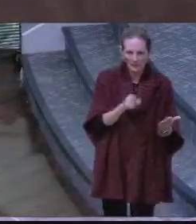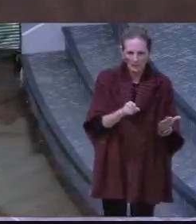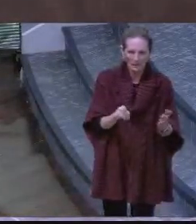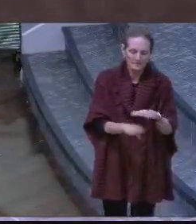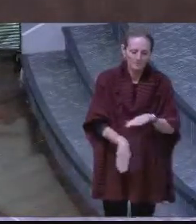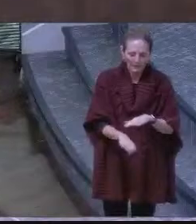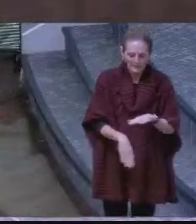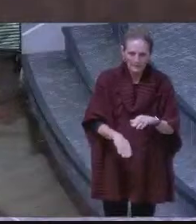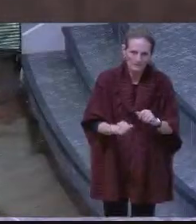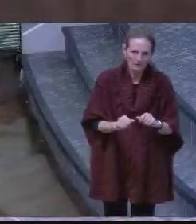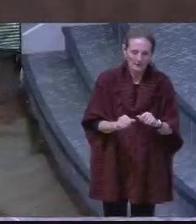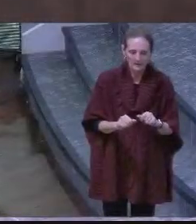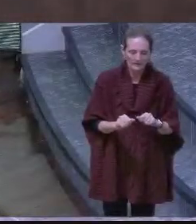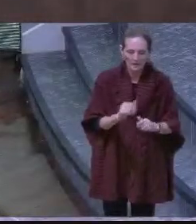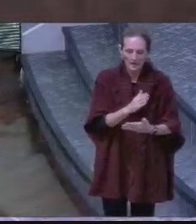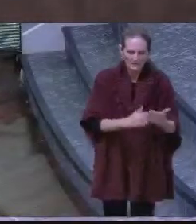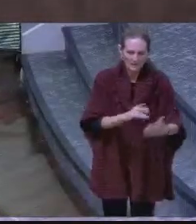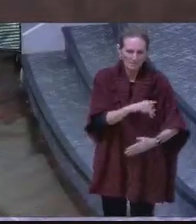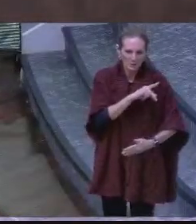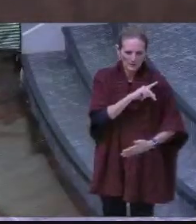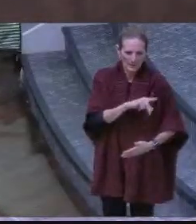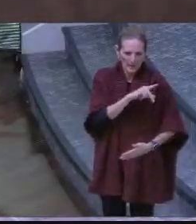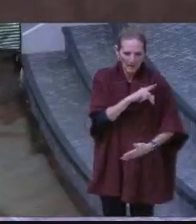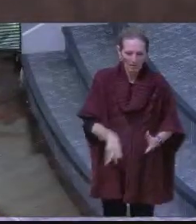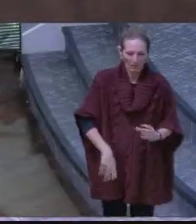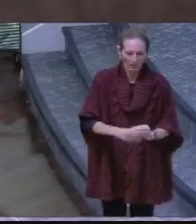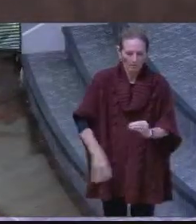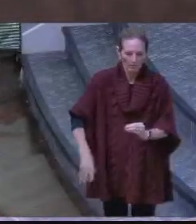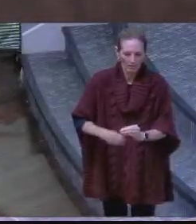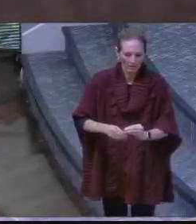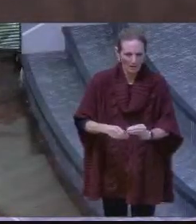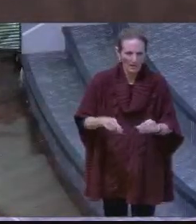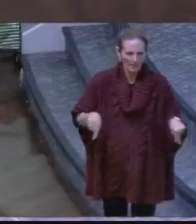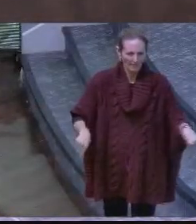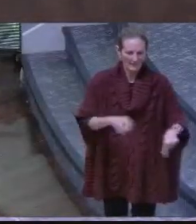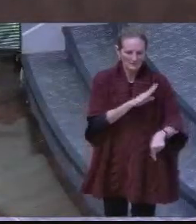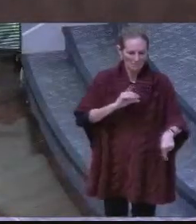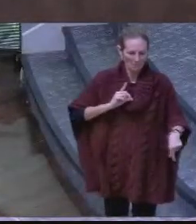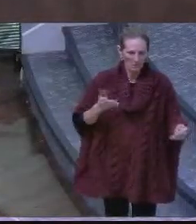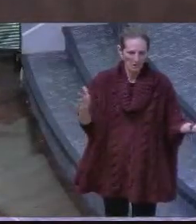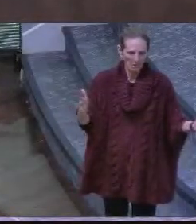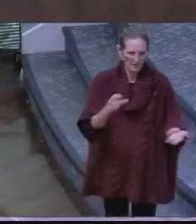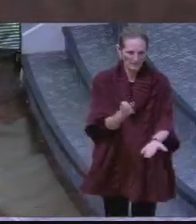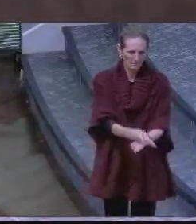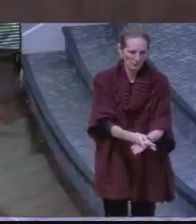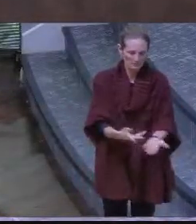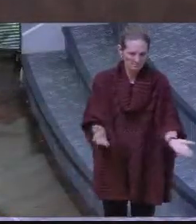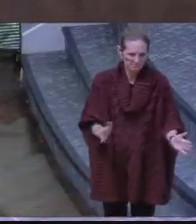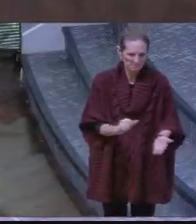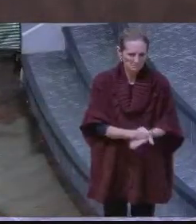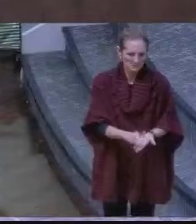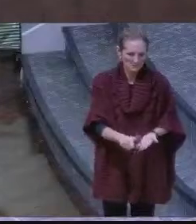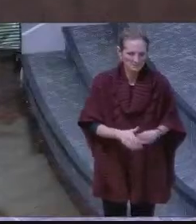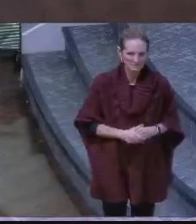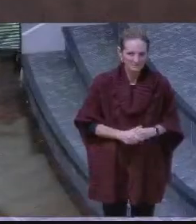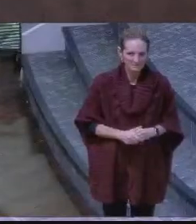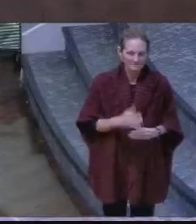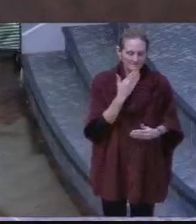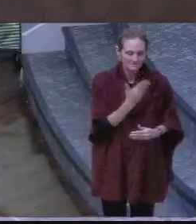the main things were some personnel additions, which this board already approved. Okay. All right, thank